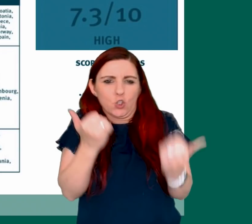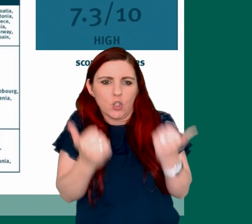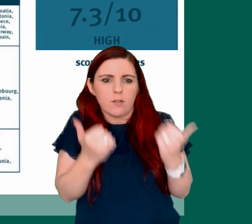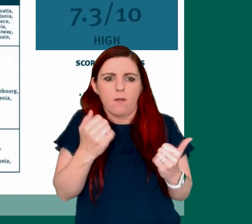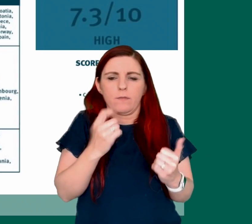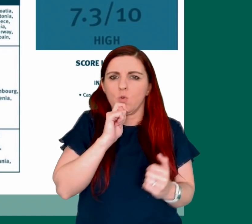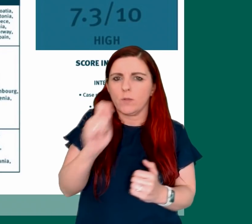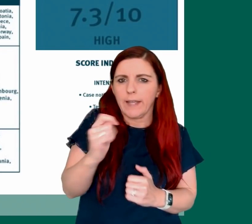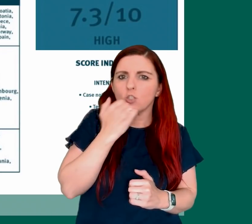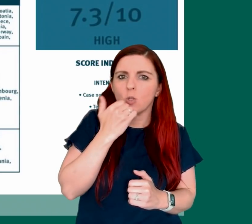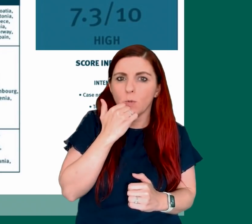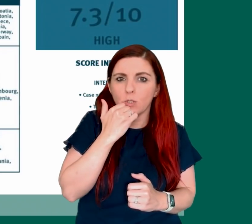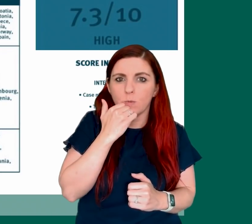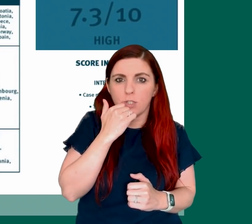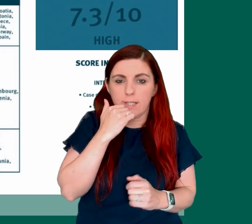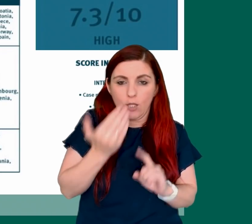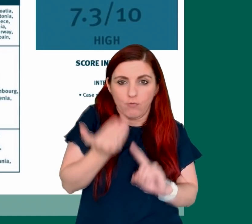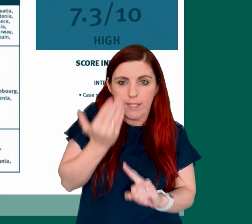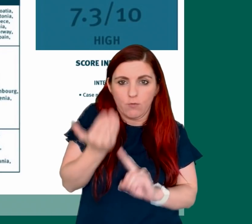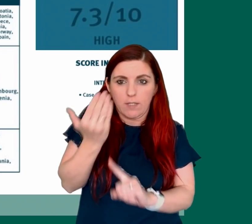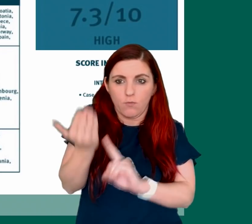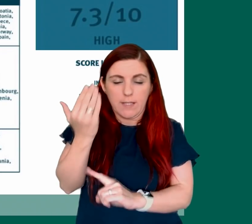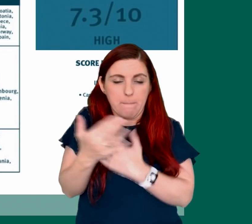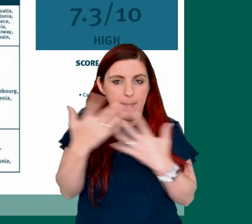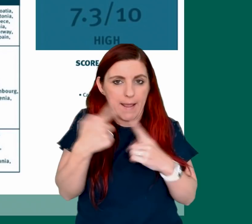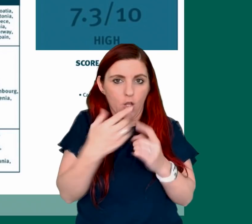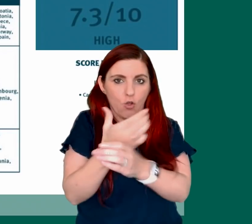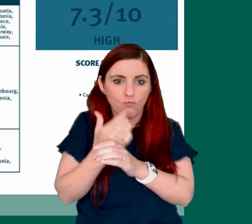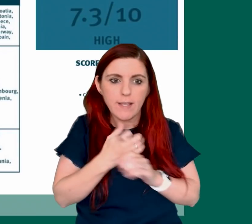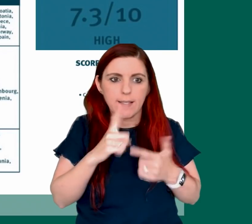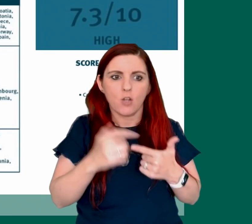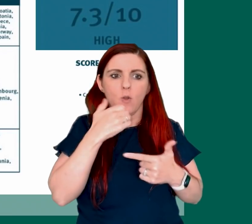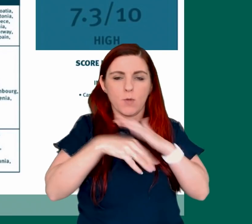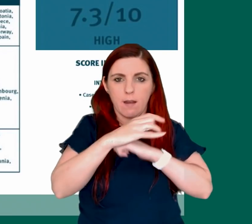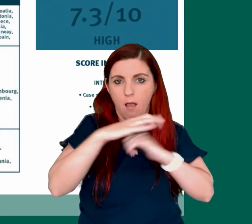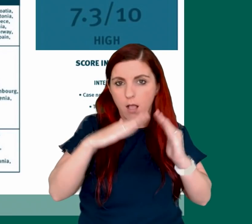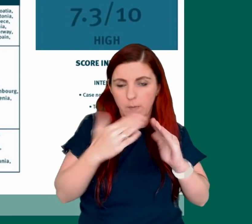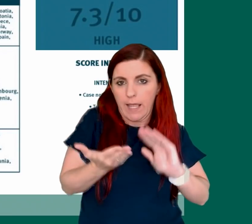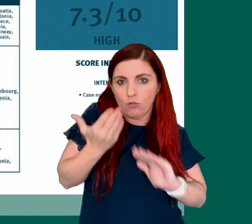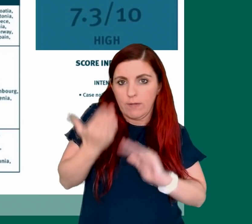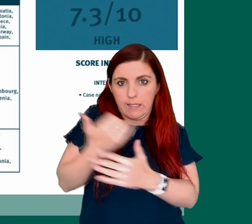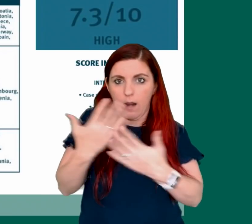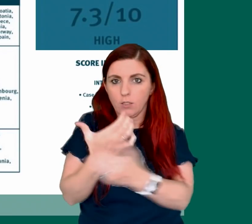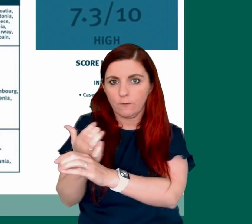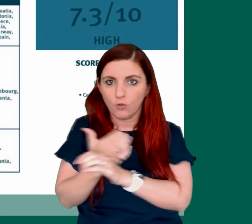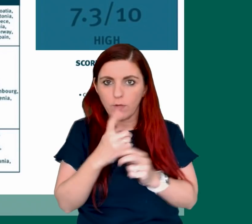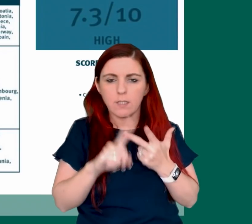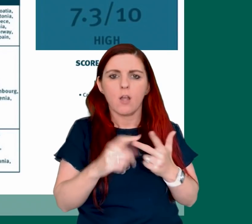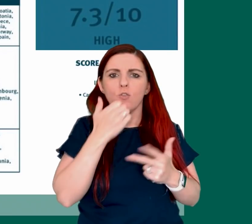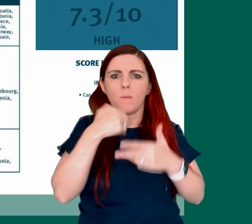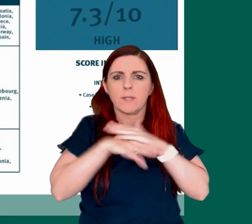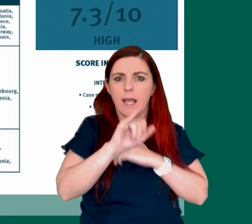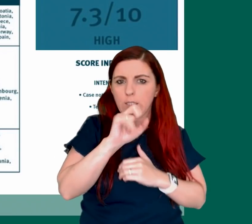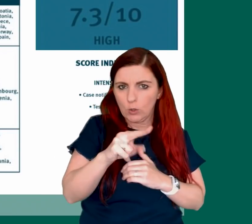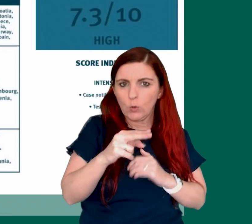notification rate, which is rising in many, many countries, a weekly hospital admission rate, again rising in a lot of countries, weekly ICU as well,